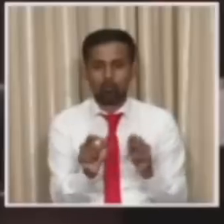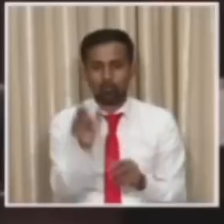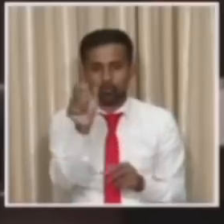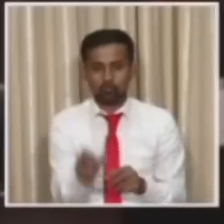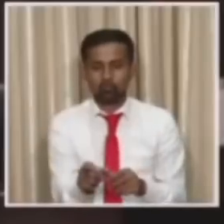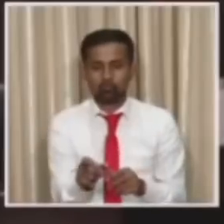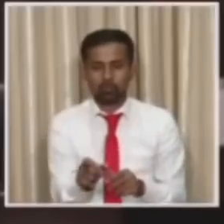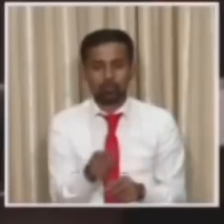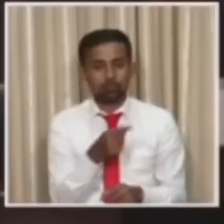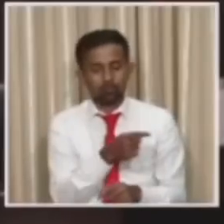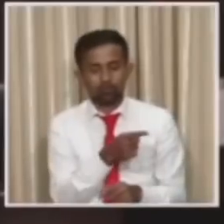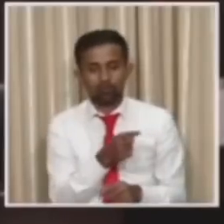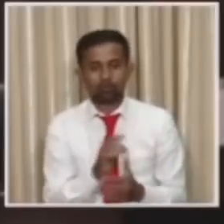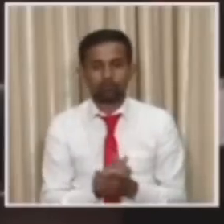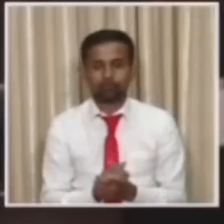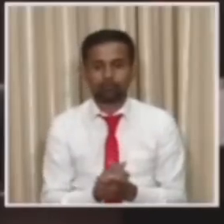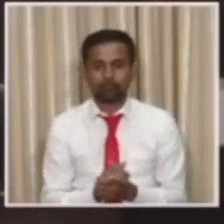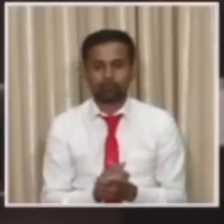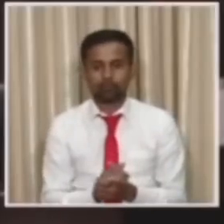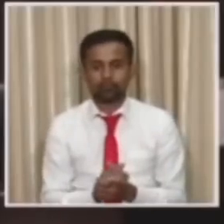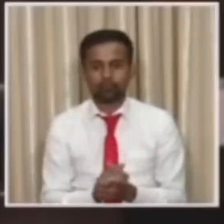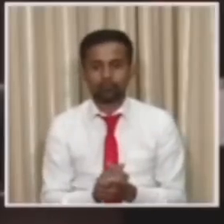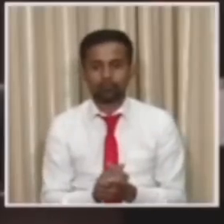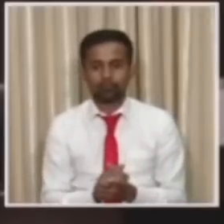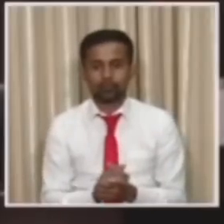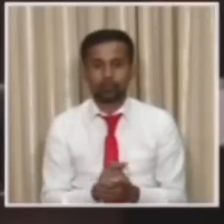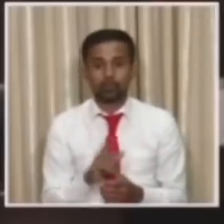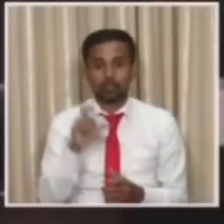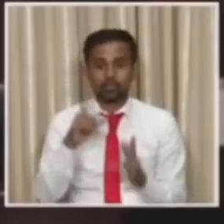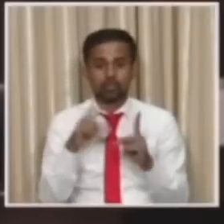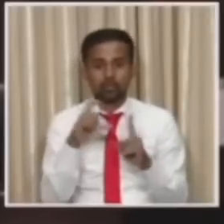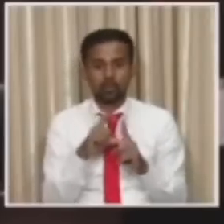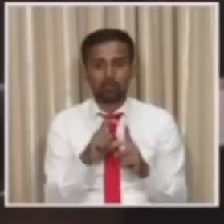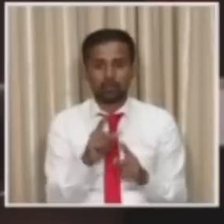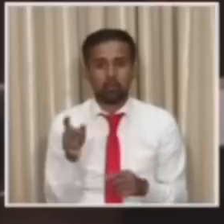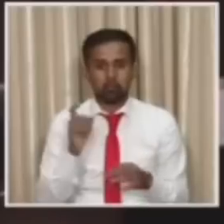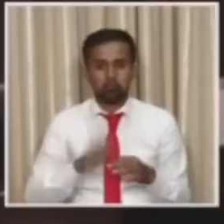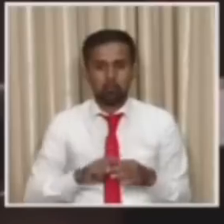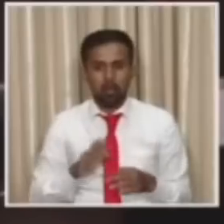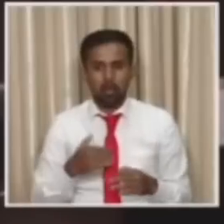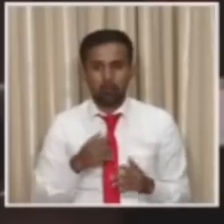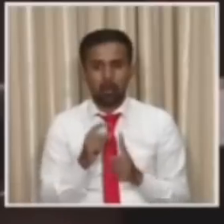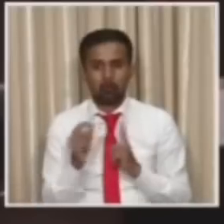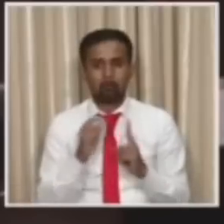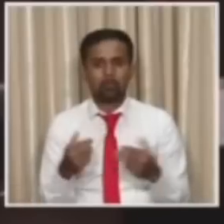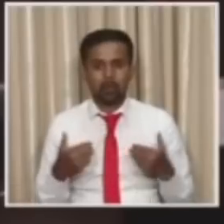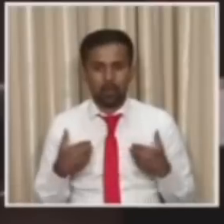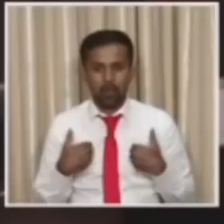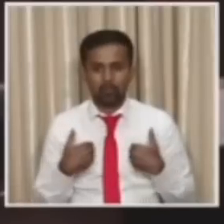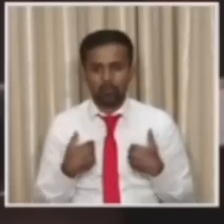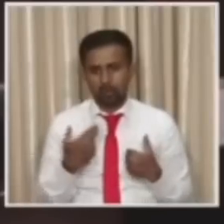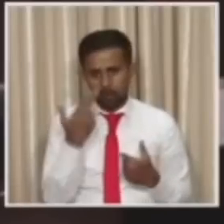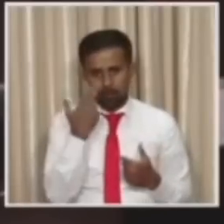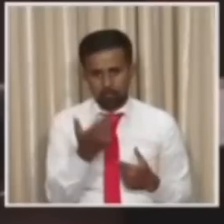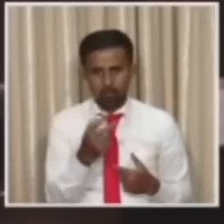know we are under surveillance as members of parliament we are under surveillance we have no problem I have been trailed in Colombo and I raised the